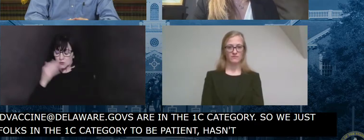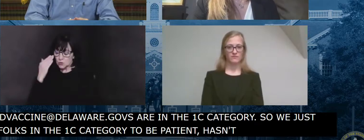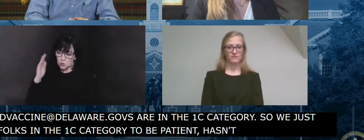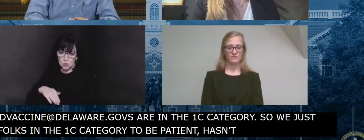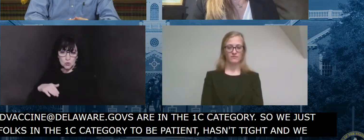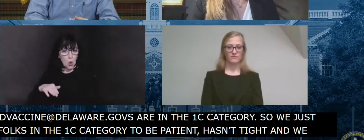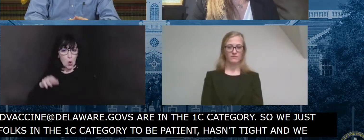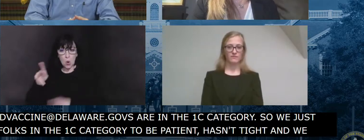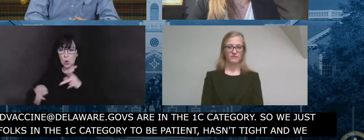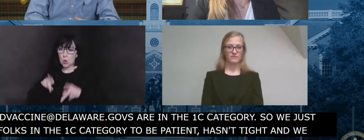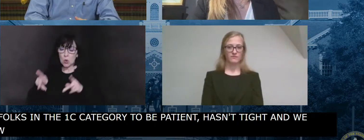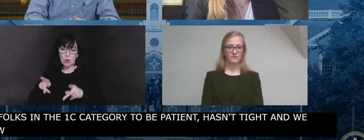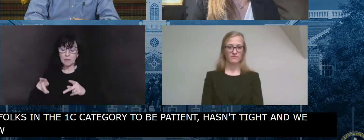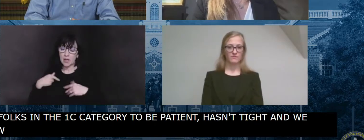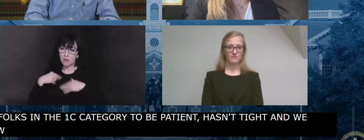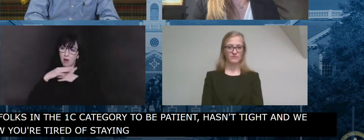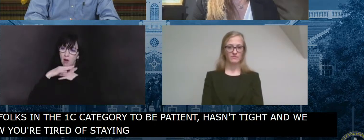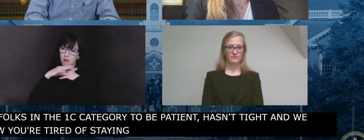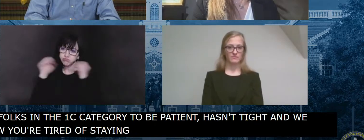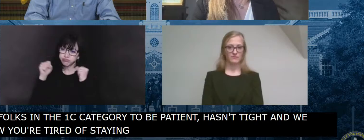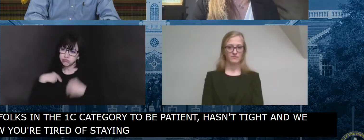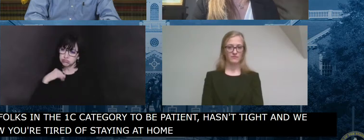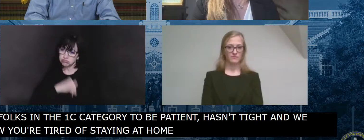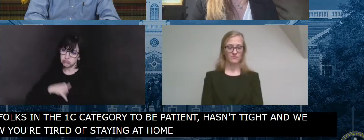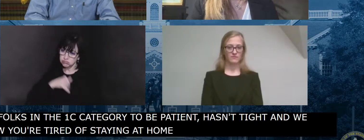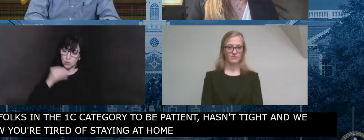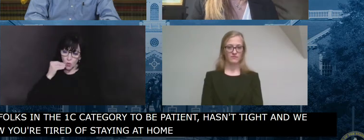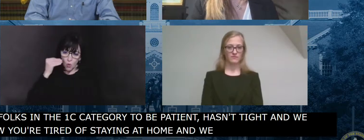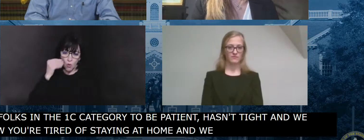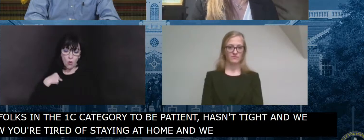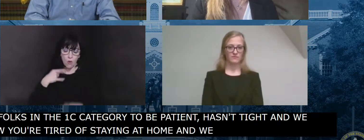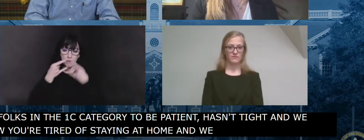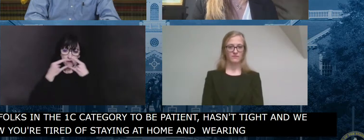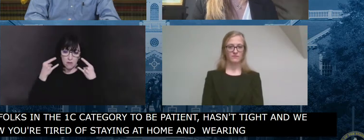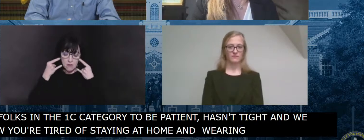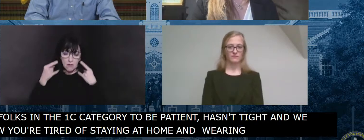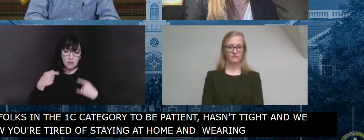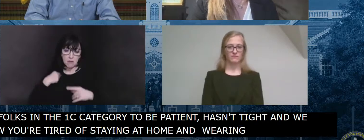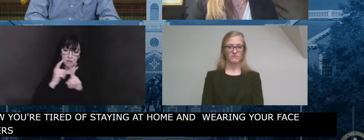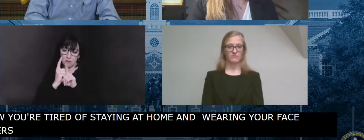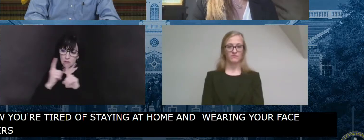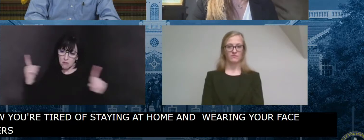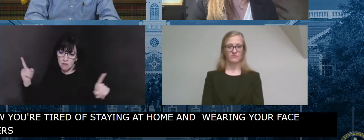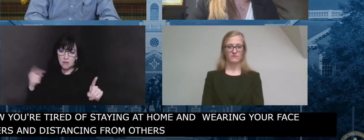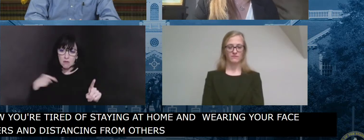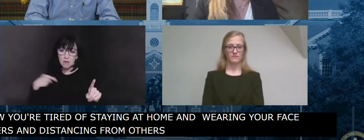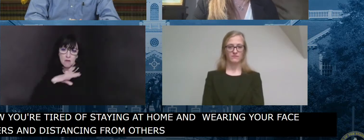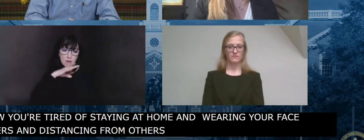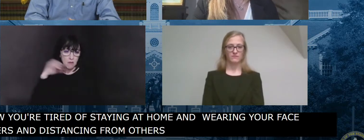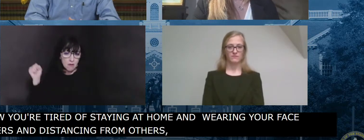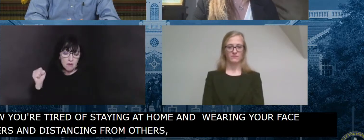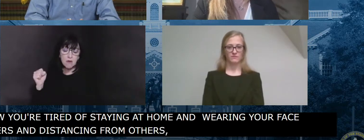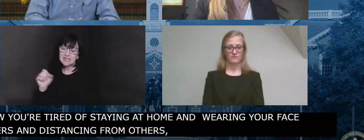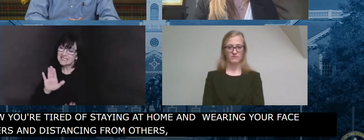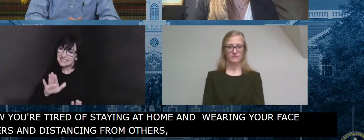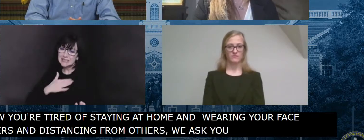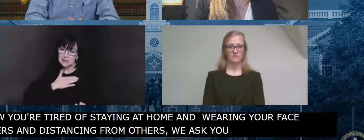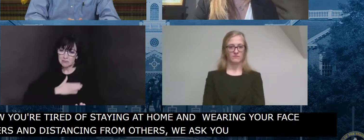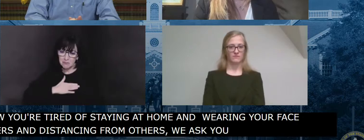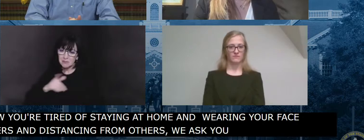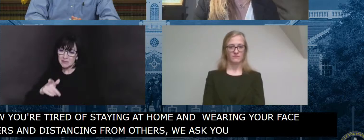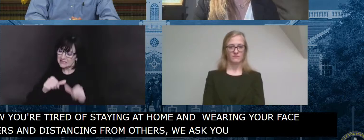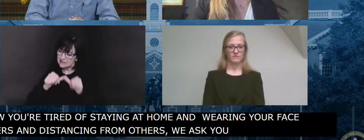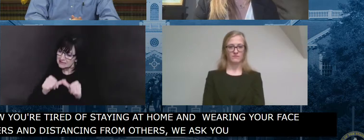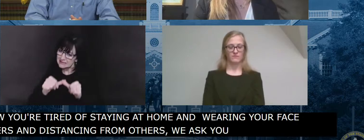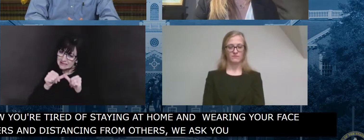and wearing your face coverings and distancing from others. We ask you to continue to practice being